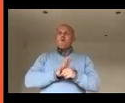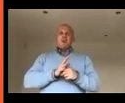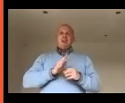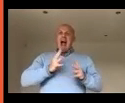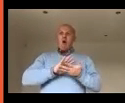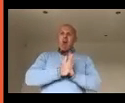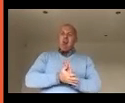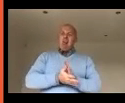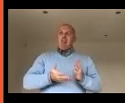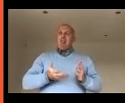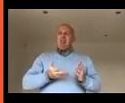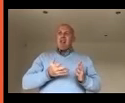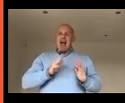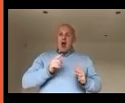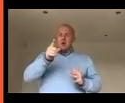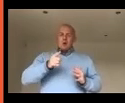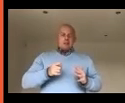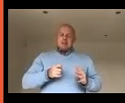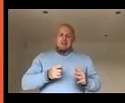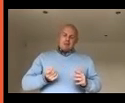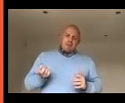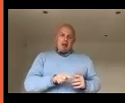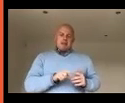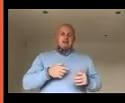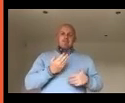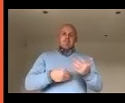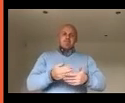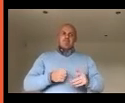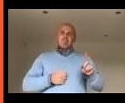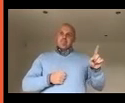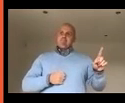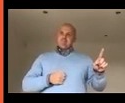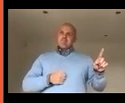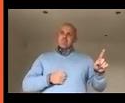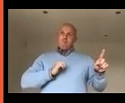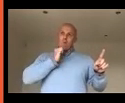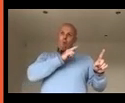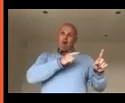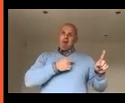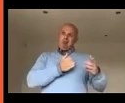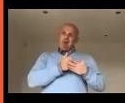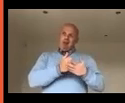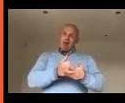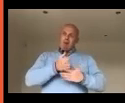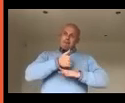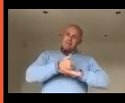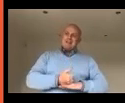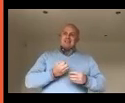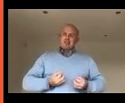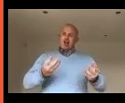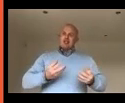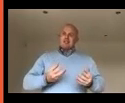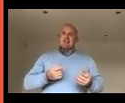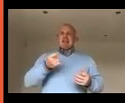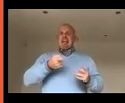doing activities, we will look at covering some of the basic costs of an organisation. So if you've lost a